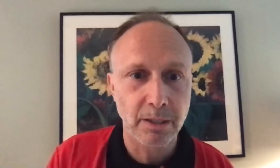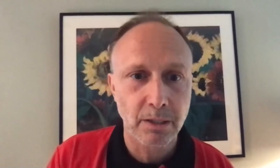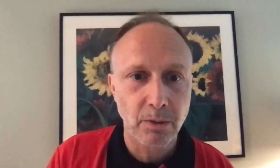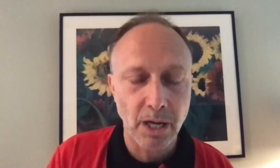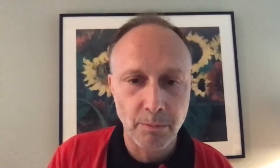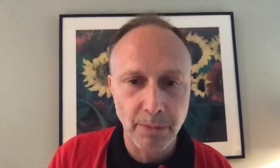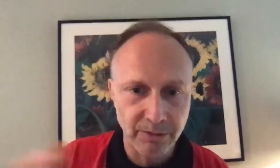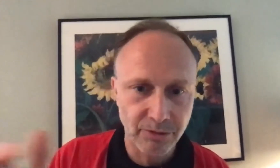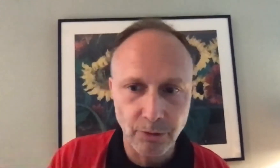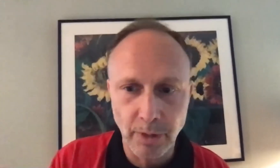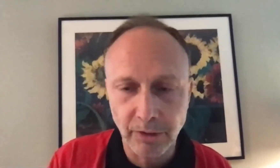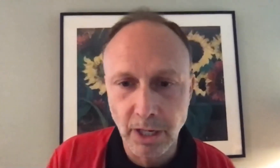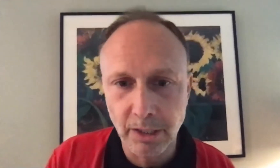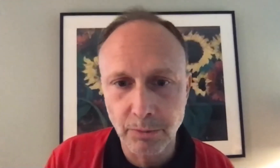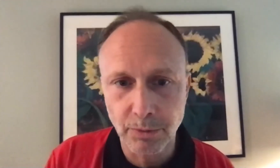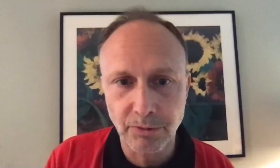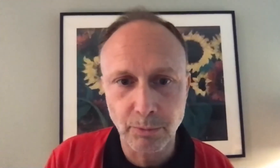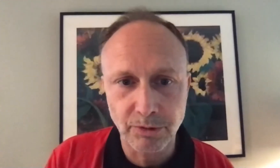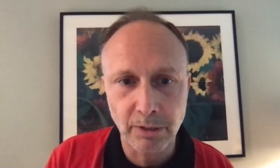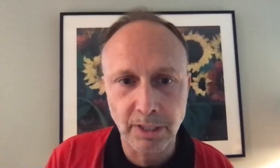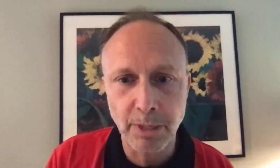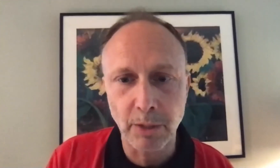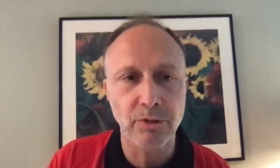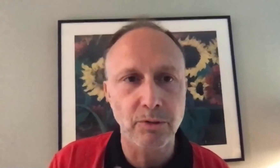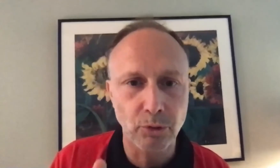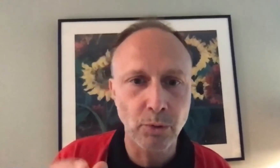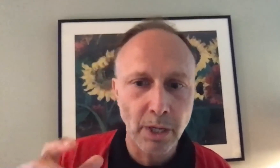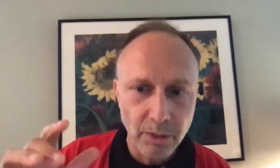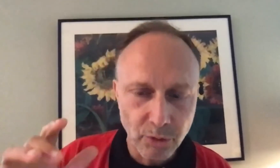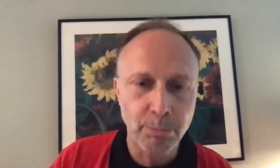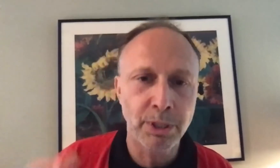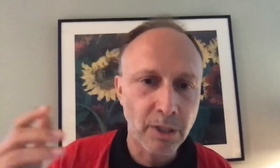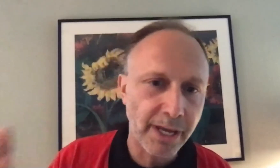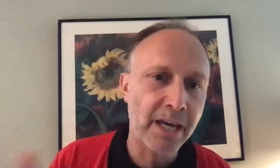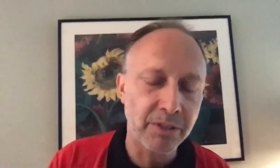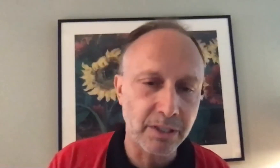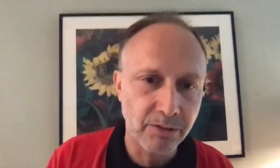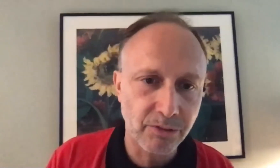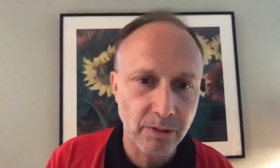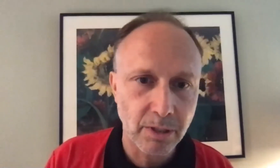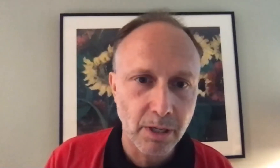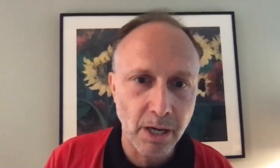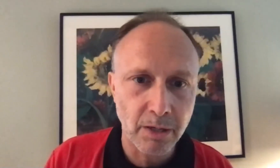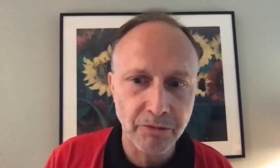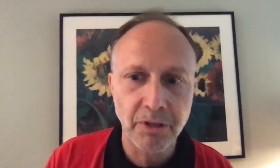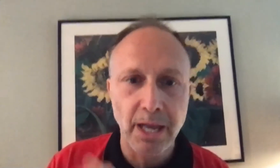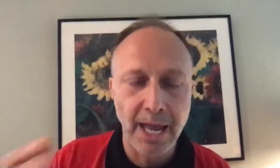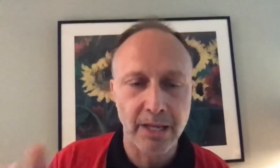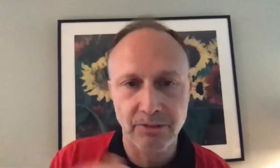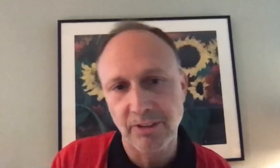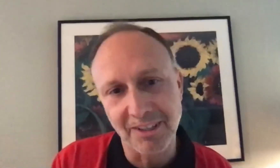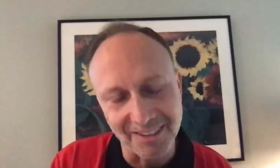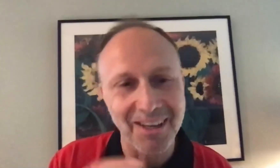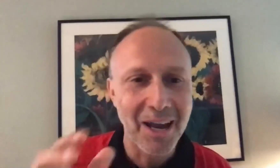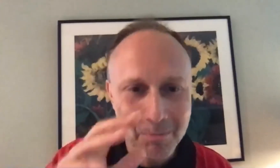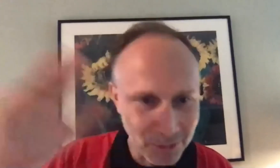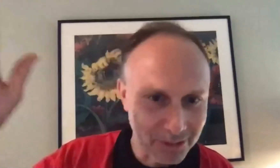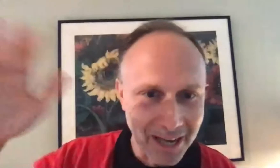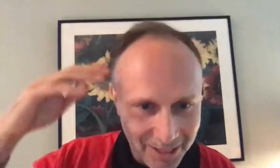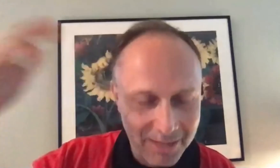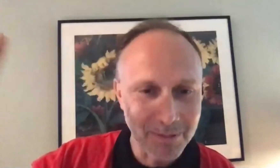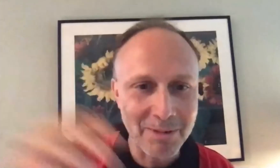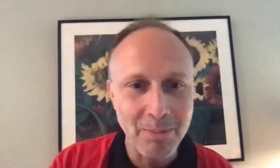We wish his family comfort, and we'll remember him well.